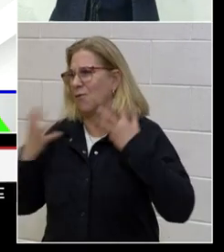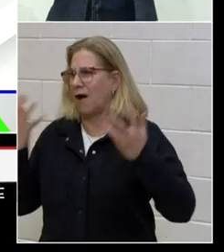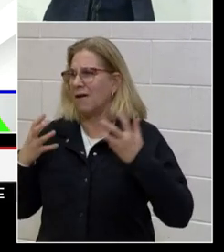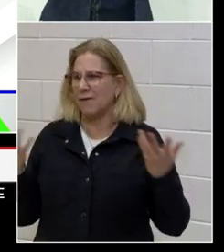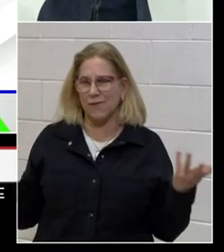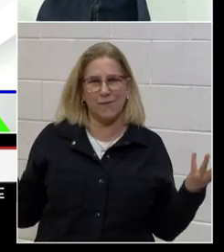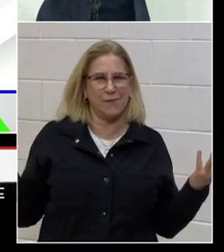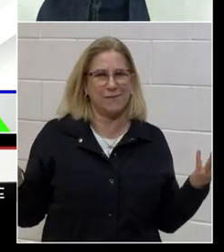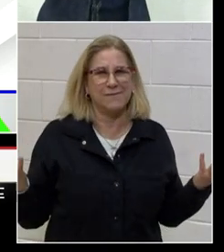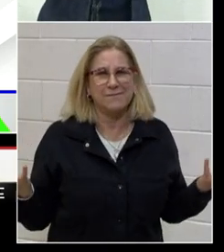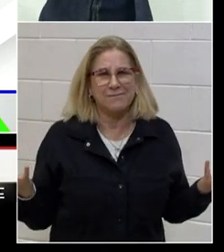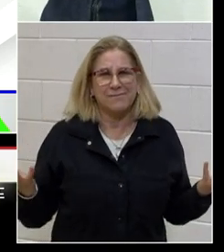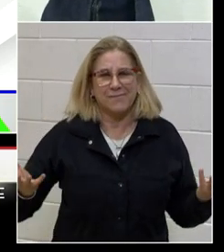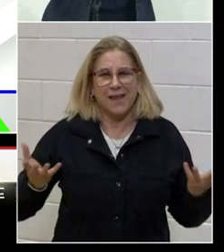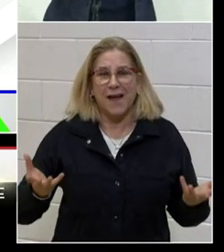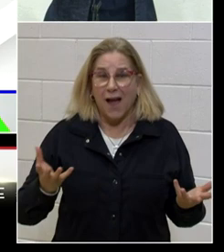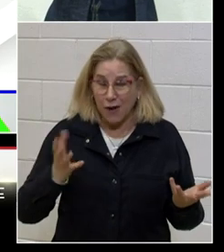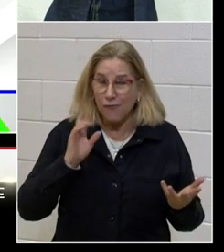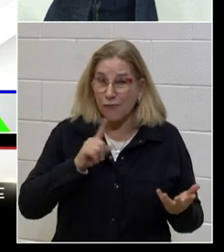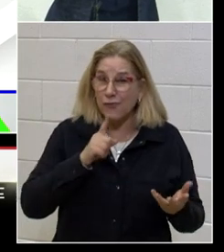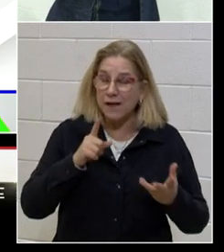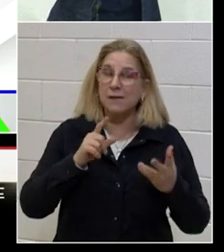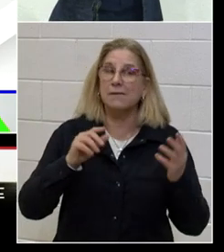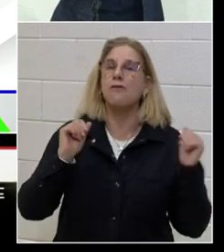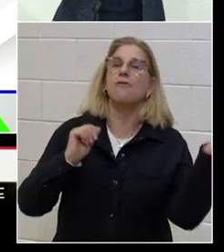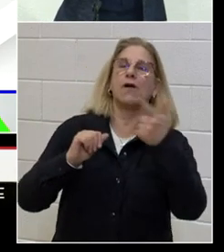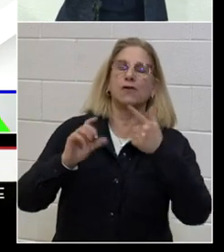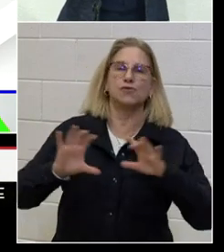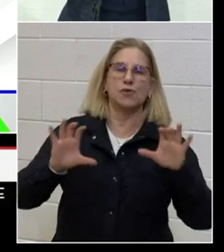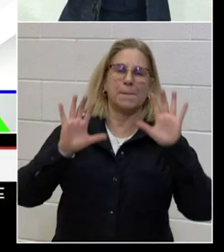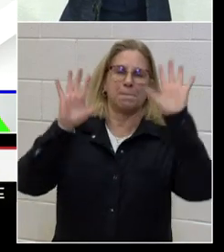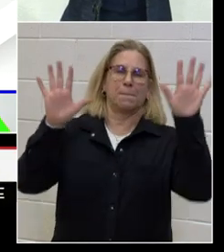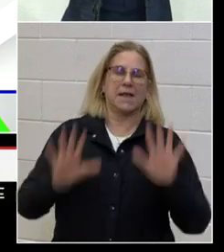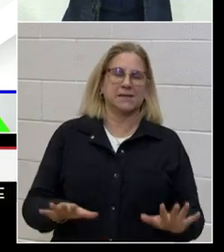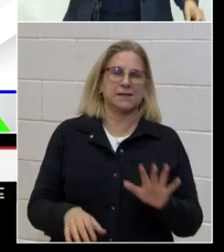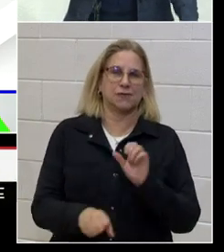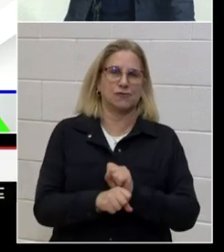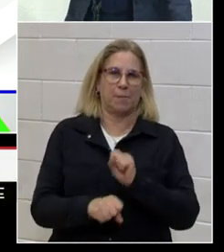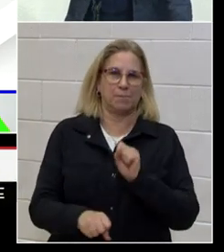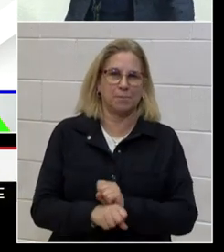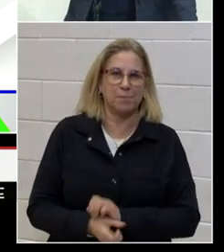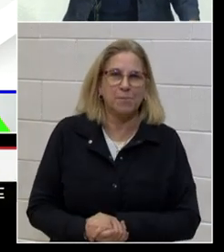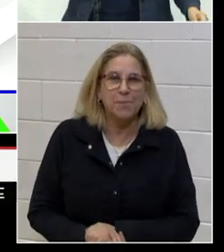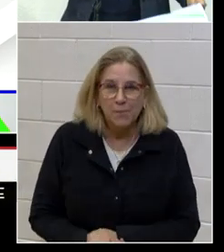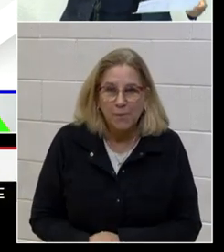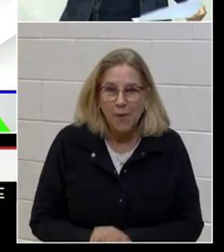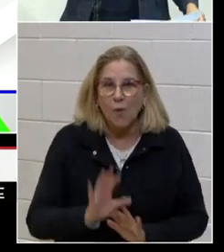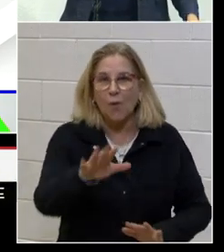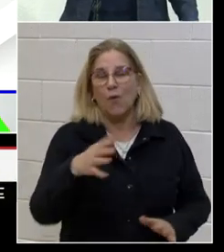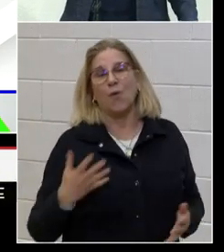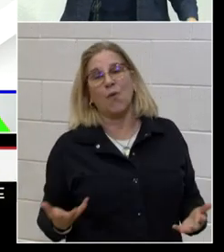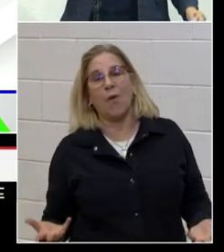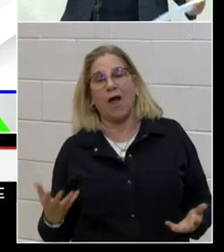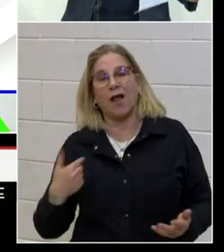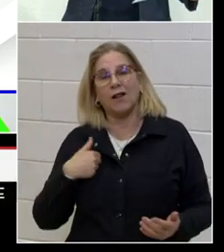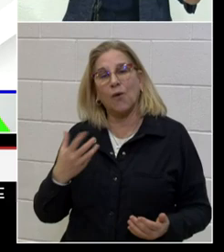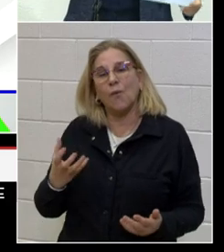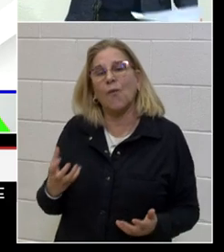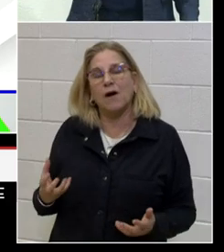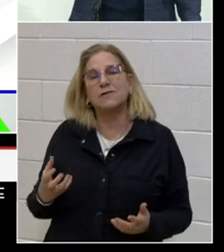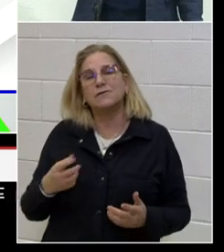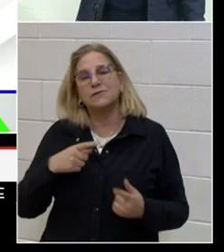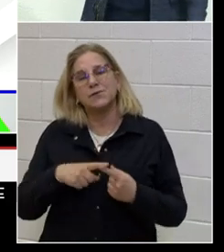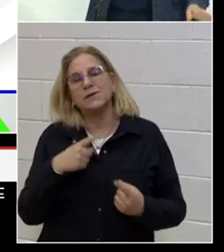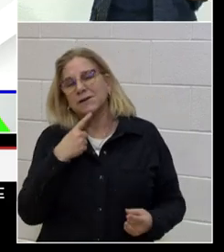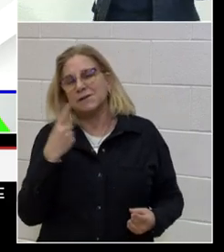They are doing an amazing job. So I also want to just leave you with some